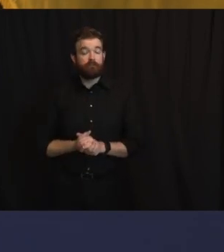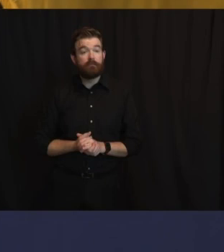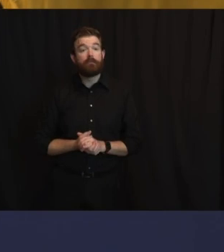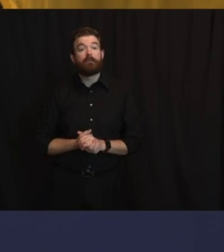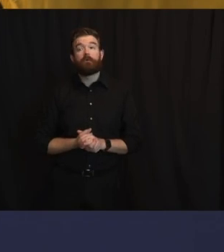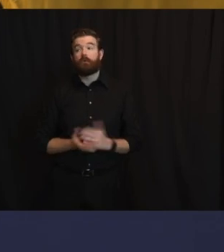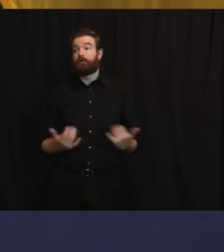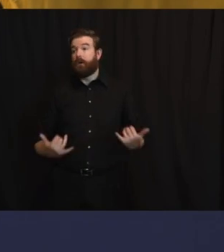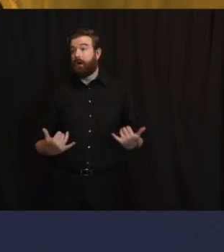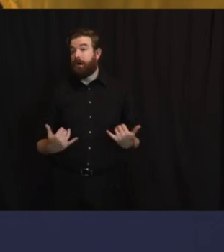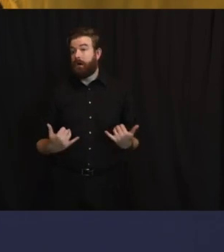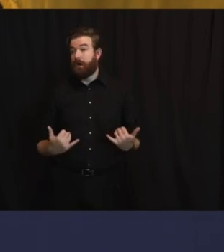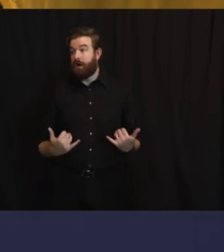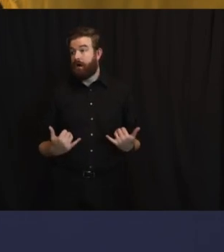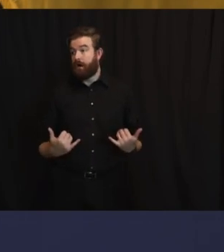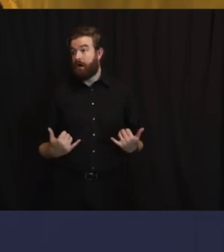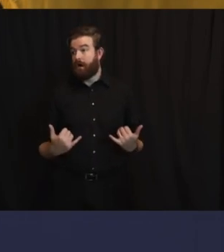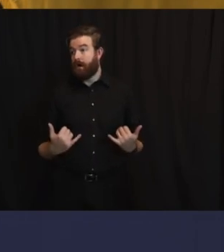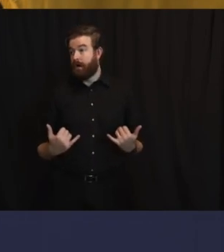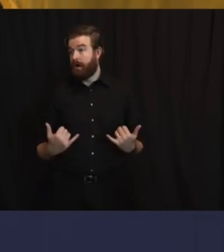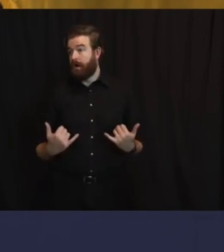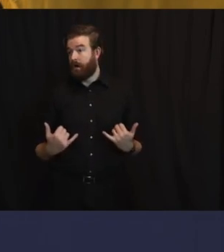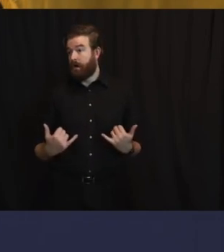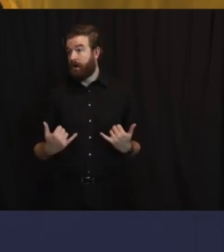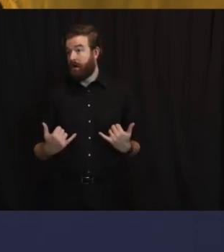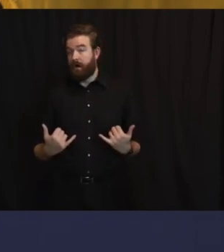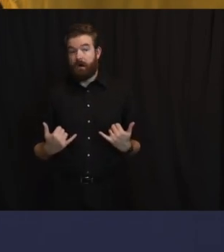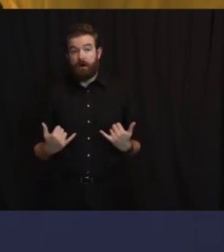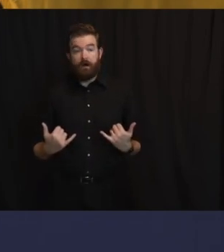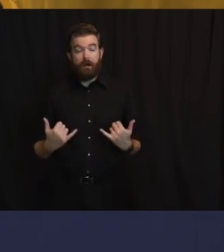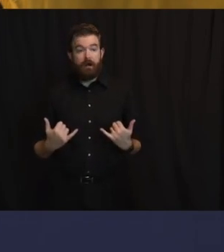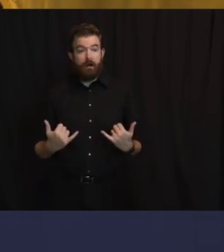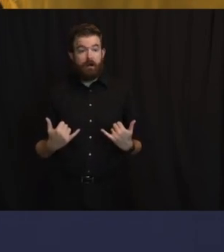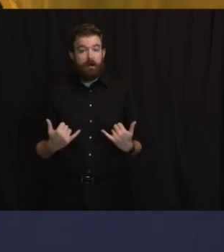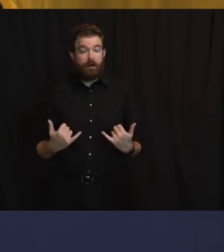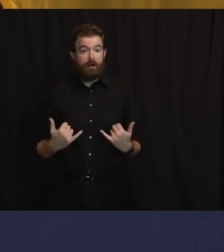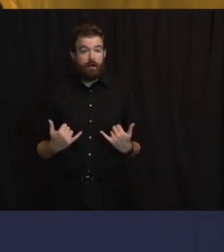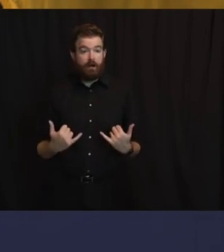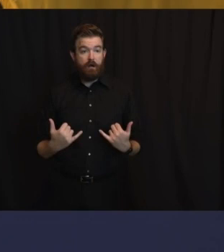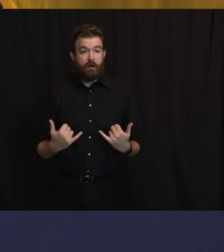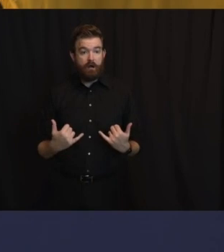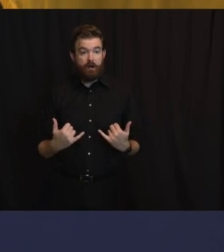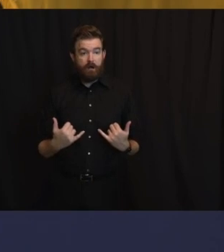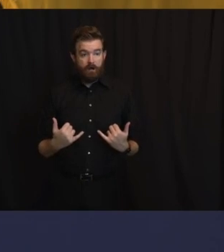Judy. I didn't mean to surprise you with the Michael Collins news, so